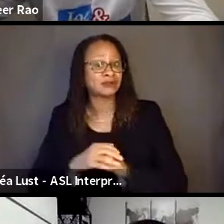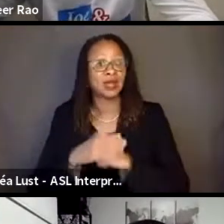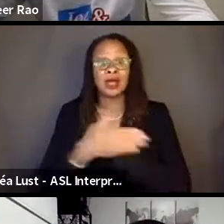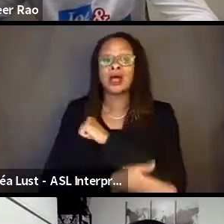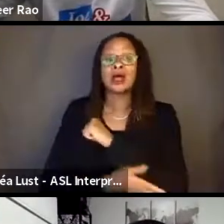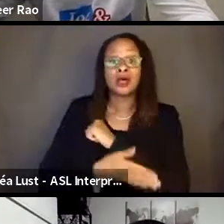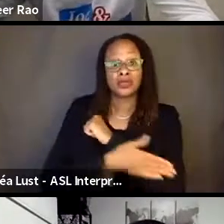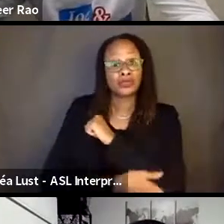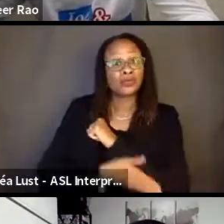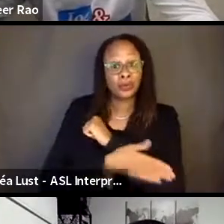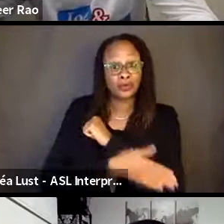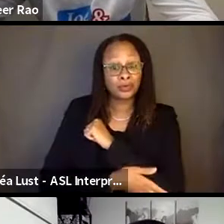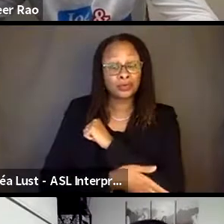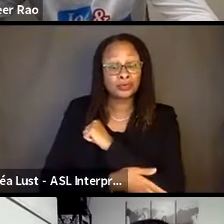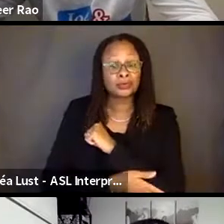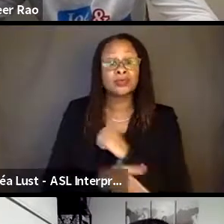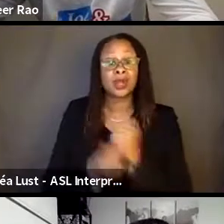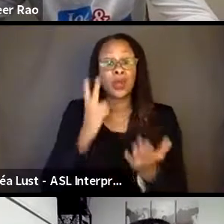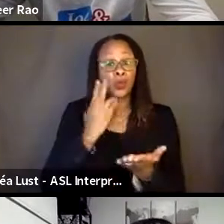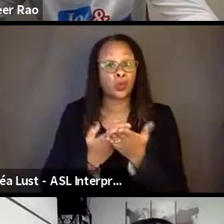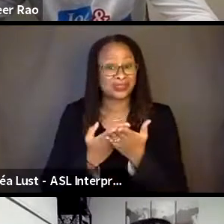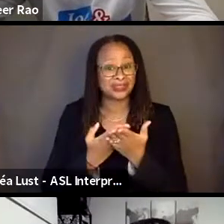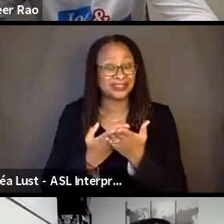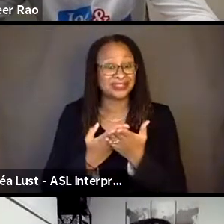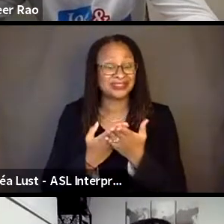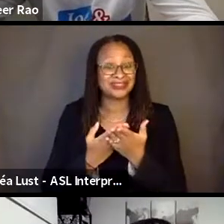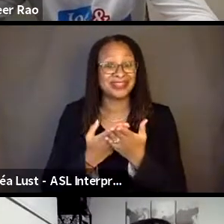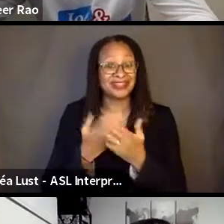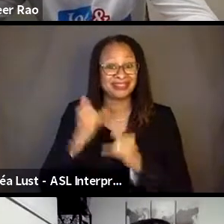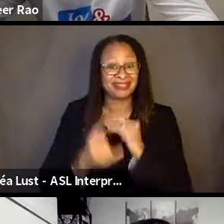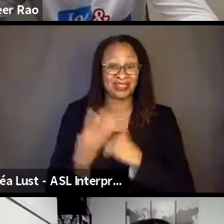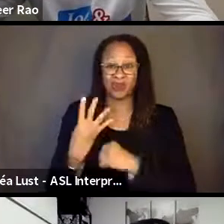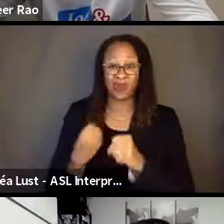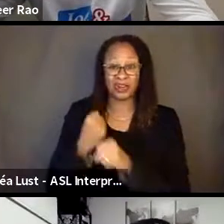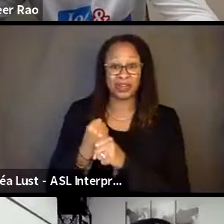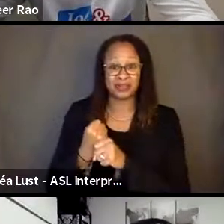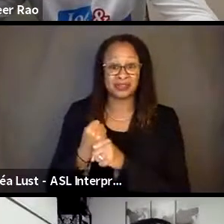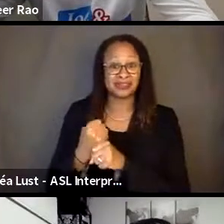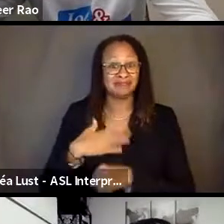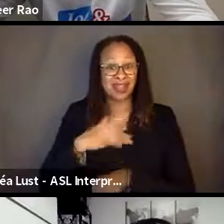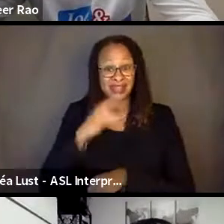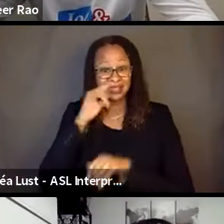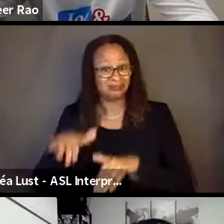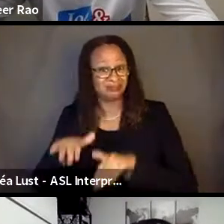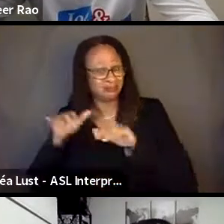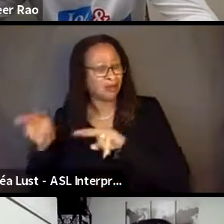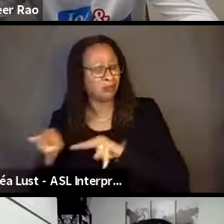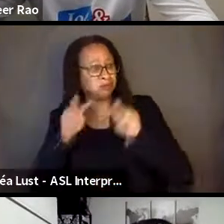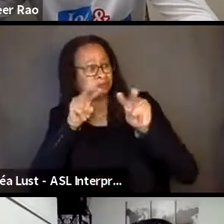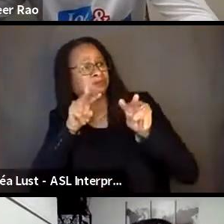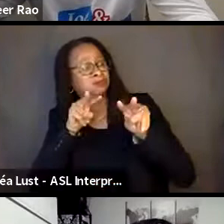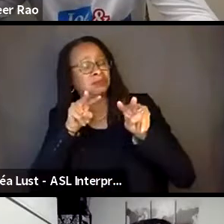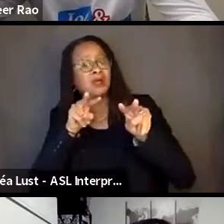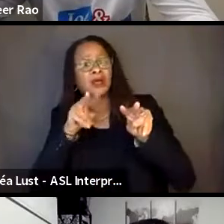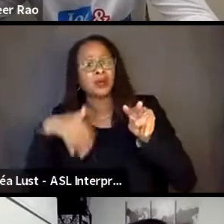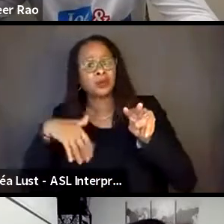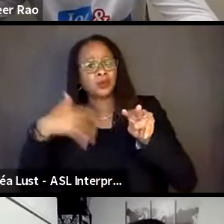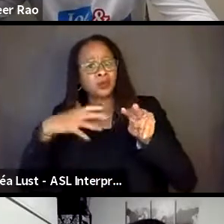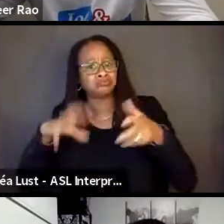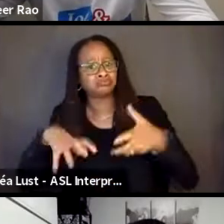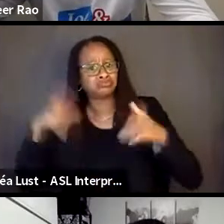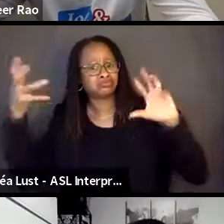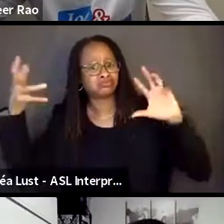that they've witnessed over the course of these past 4 years, well, it's been